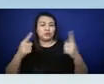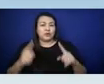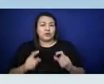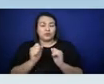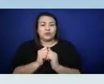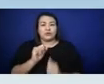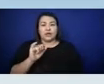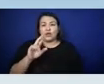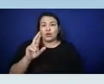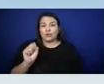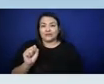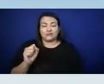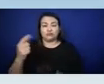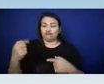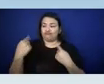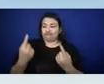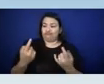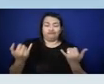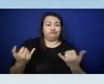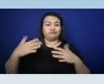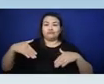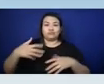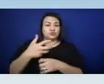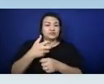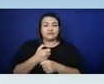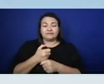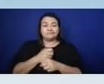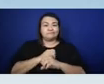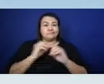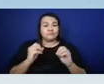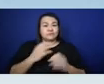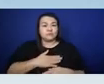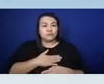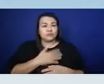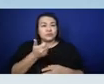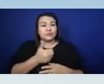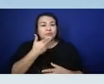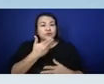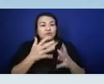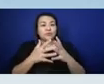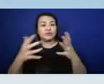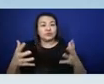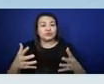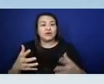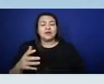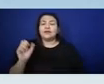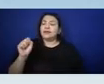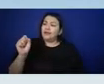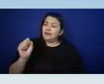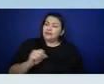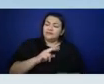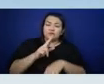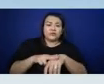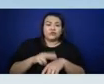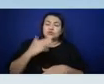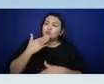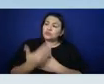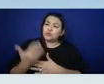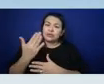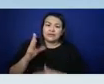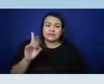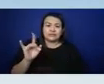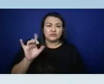$1,200, the second stimulus that they approved. I'm still waiting on that. Can you answer my